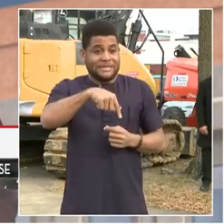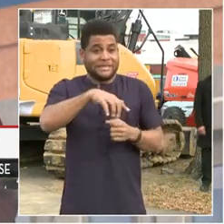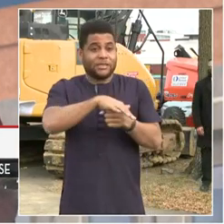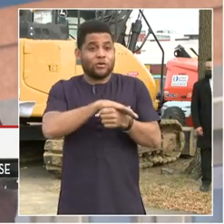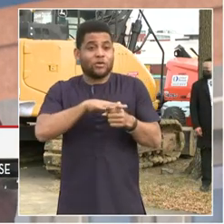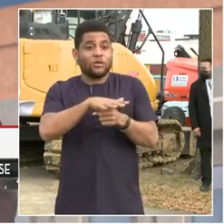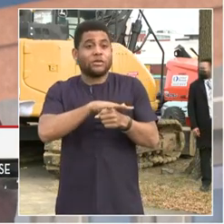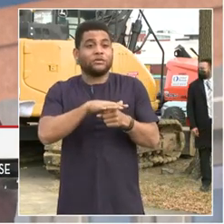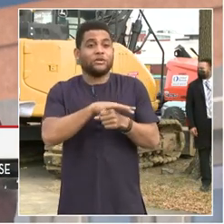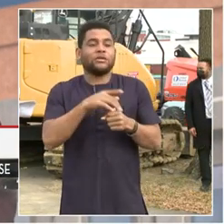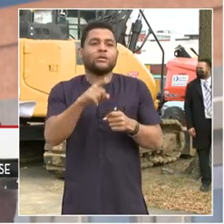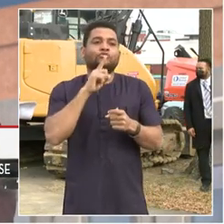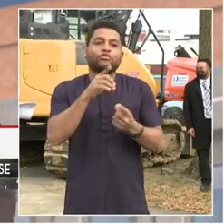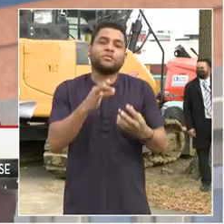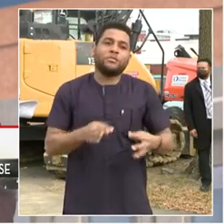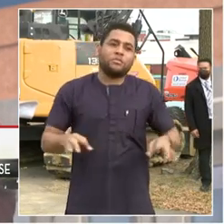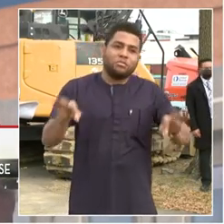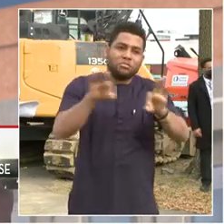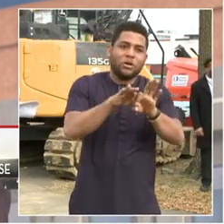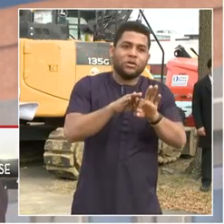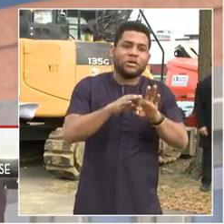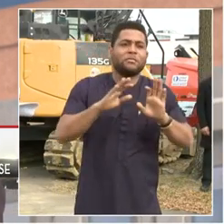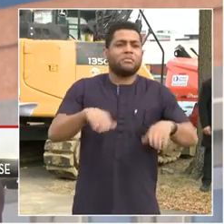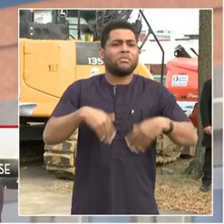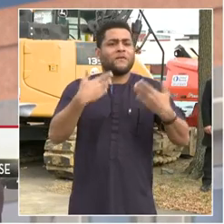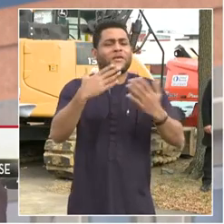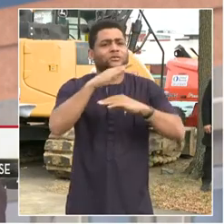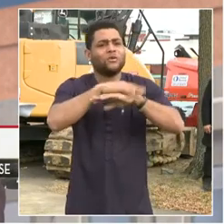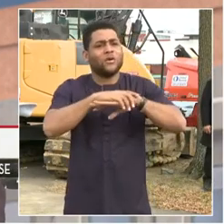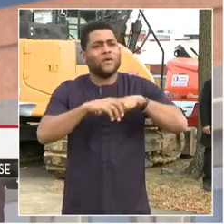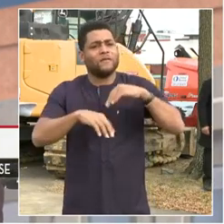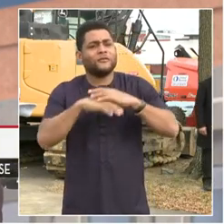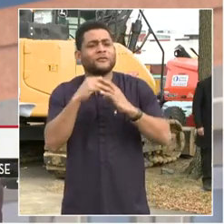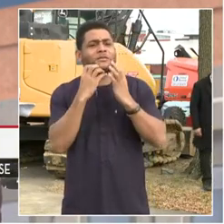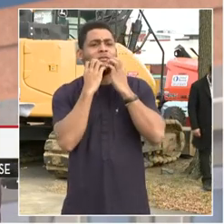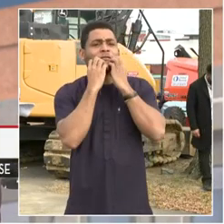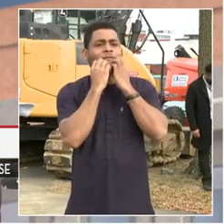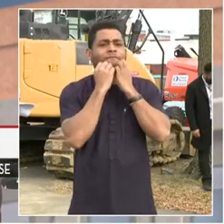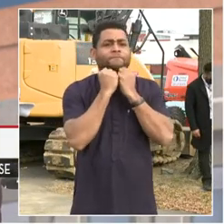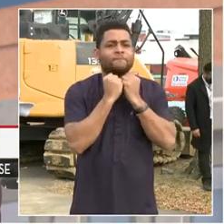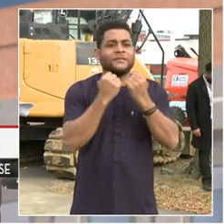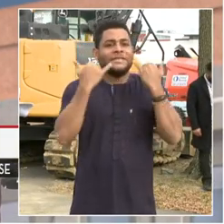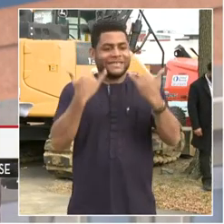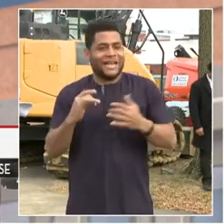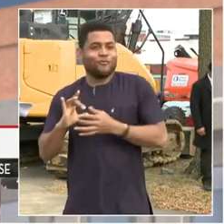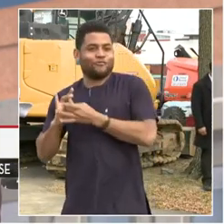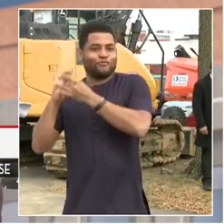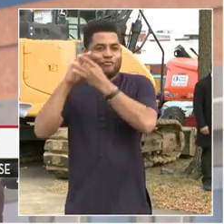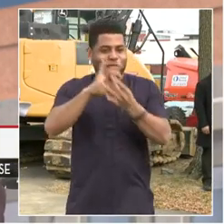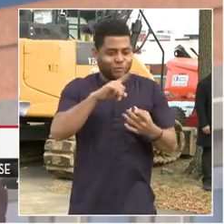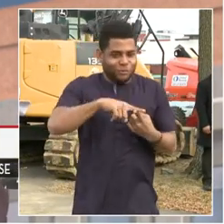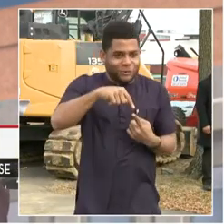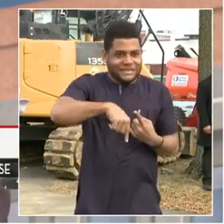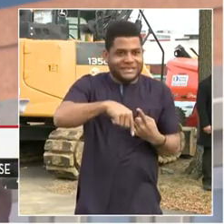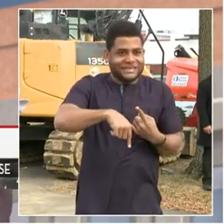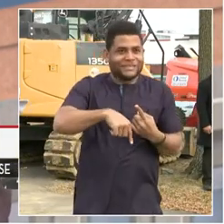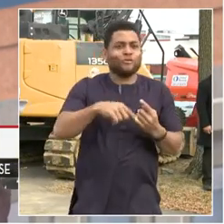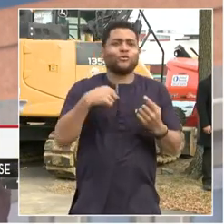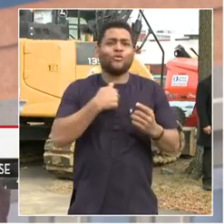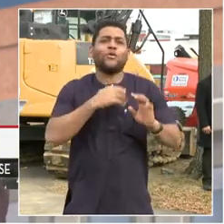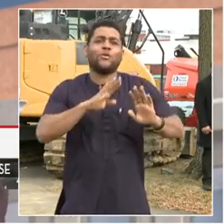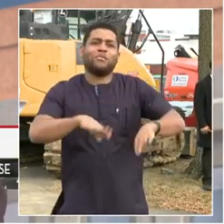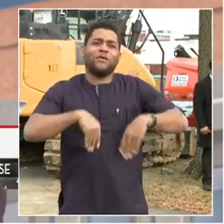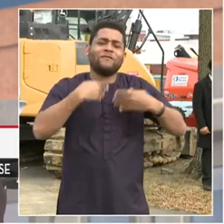such family comfort and meaning will be associated with a place that will provide much needed comfort and care